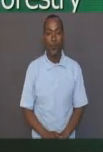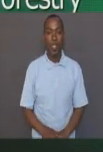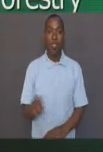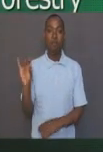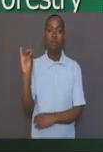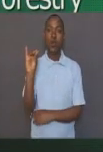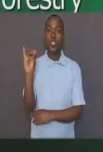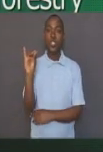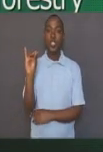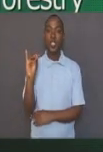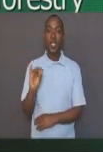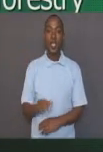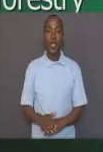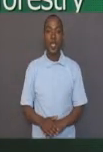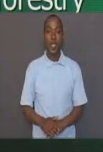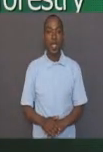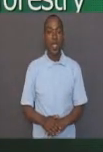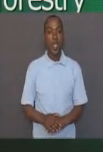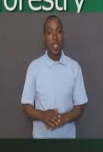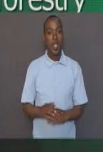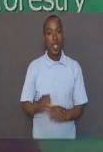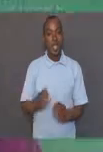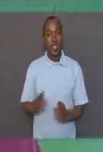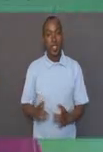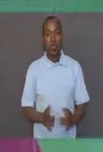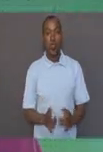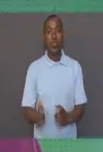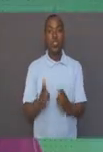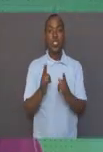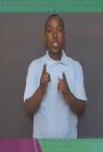forestry, and mechanizing farming.